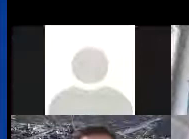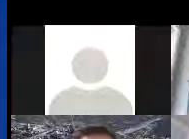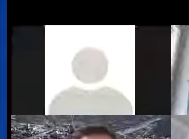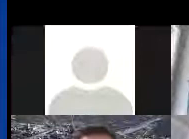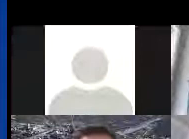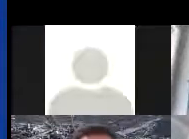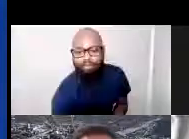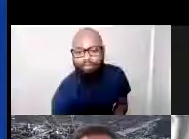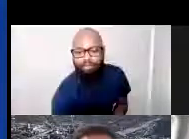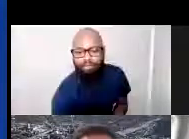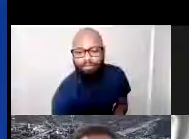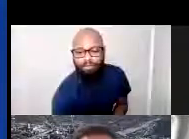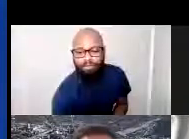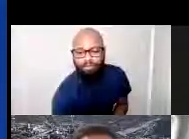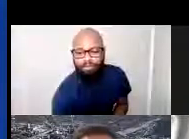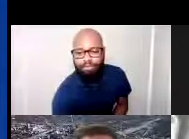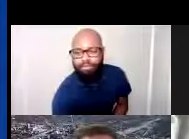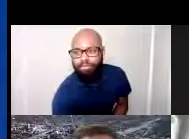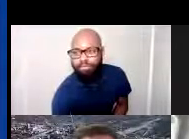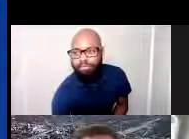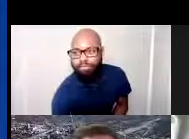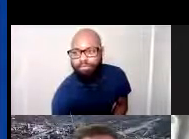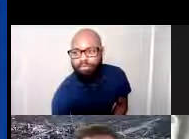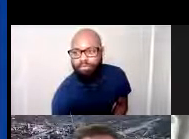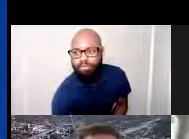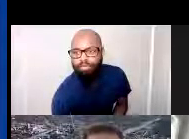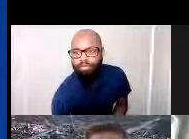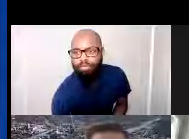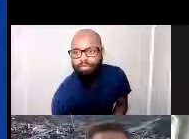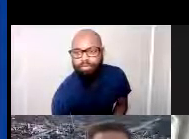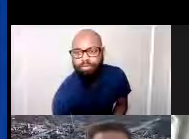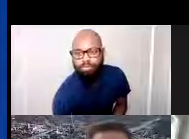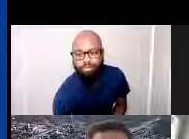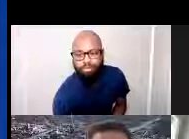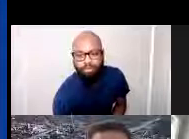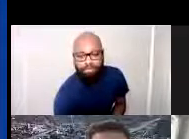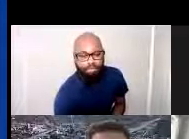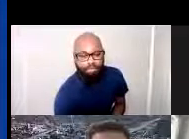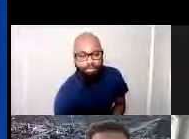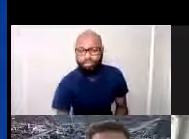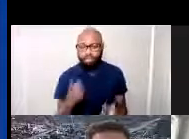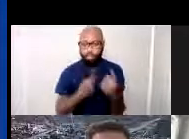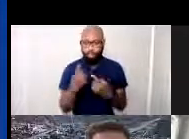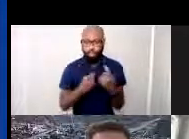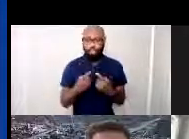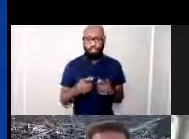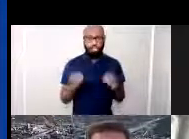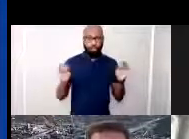Oh, okay. Nope. Seeing none, I'm going to move on to the next slide. So where's the money? The